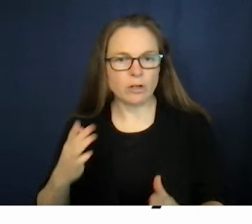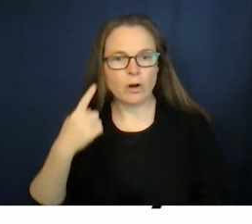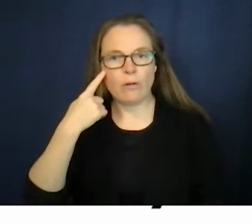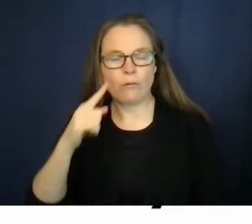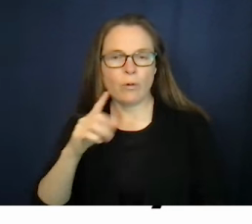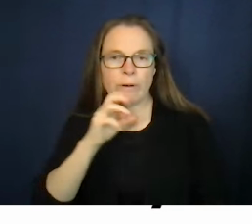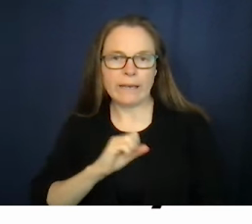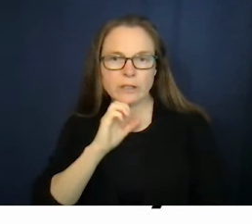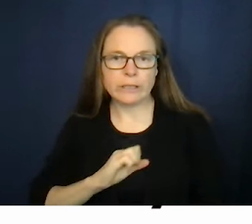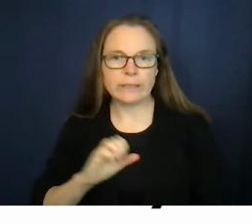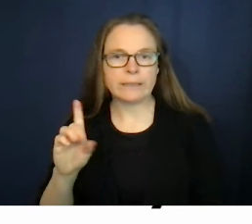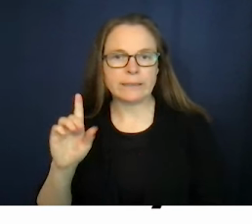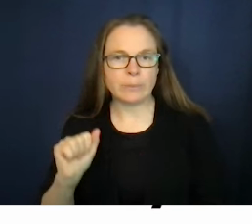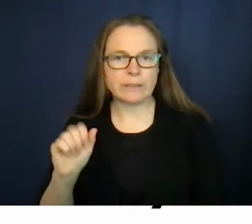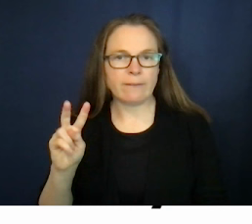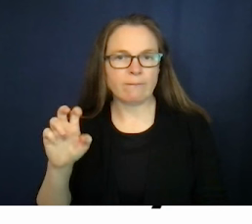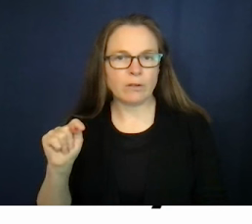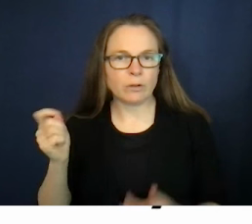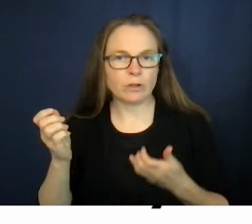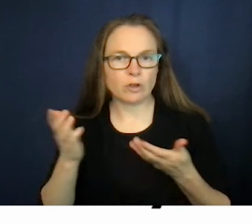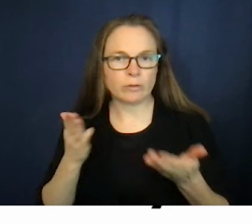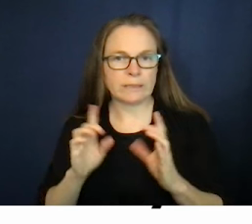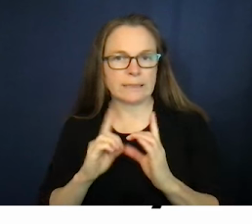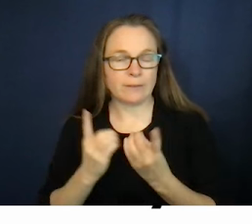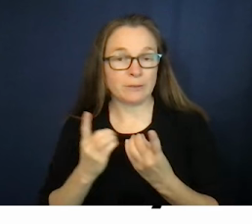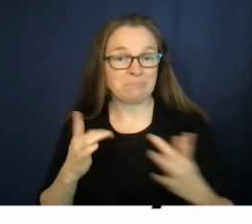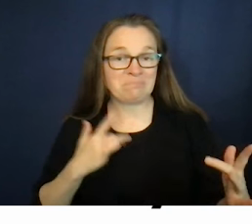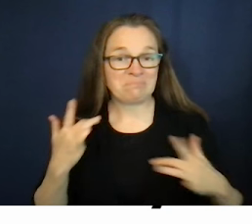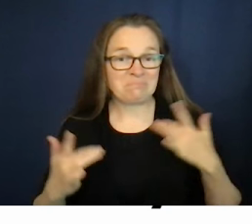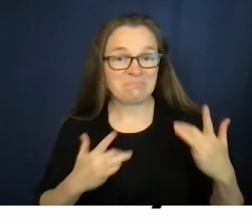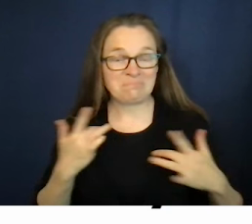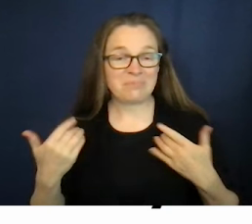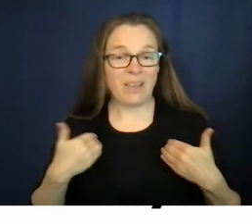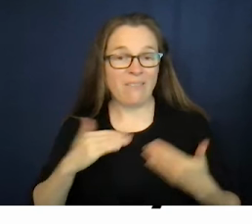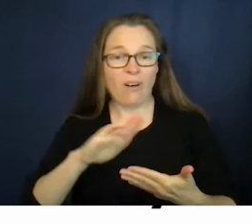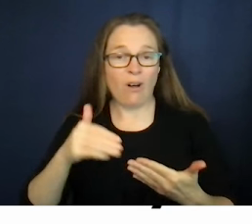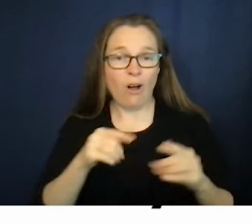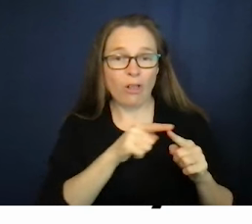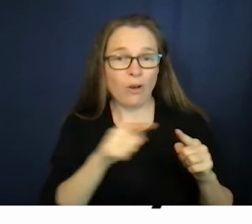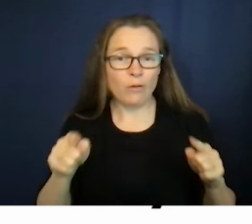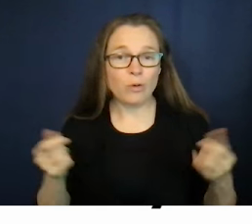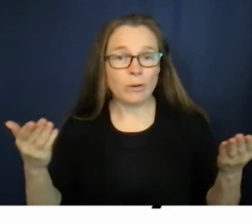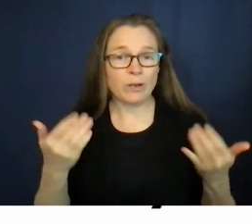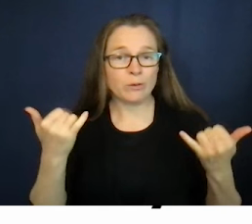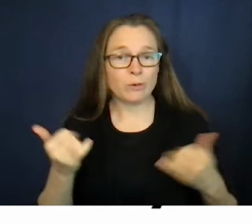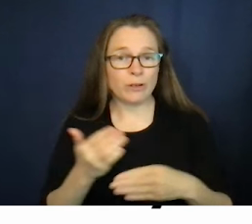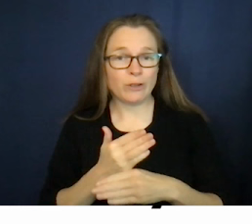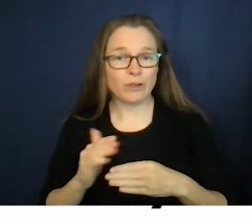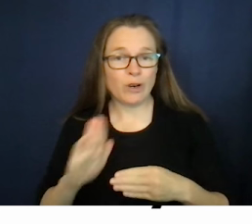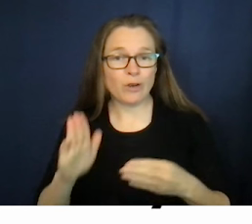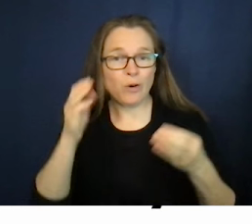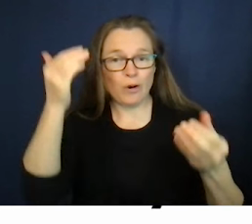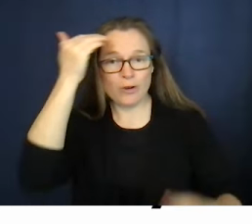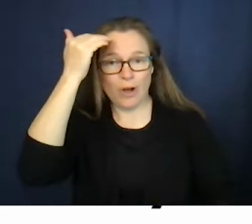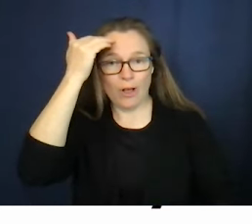Aging, Disabilities, and Veterans Services Division. We are so excited to have all of our subject matter experts here today. And we are going to go ahead